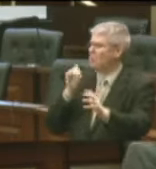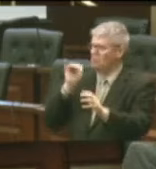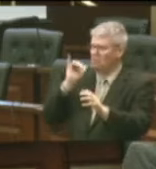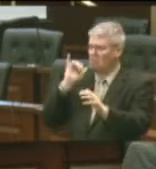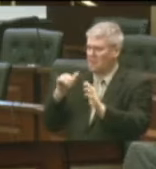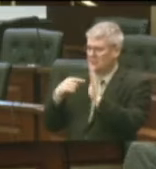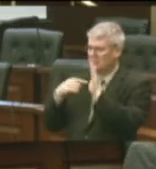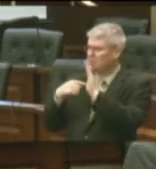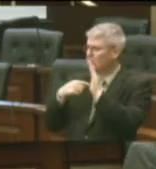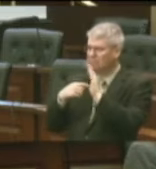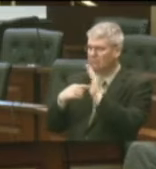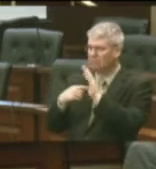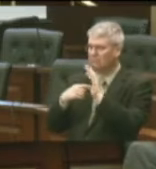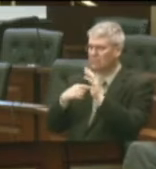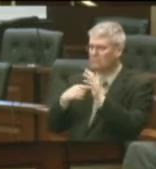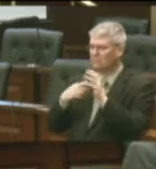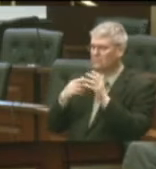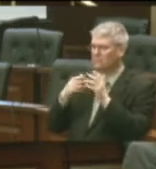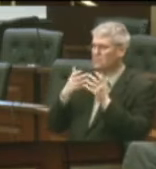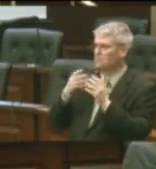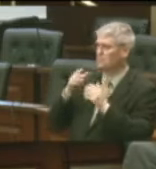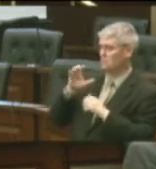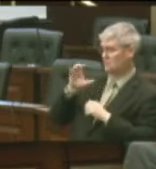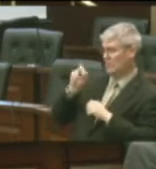COVID-related problems. So, but